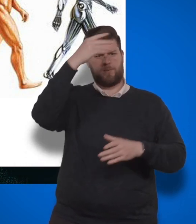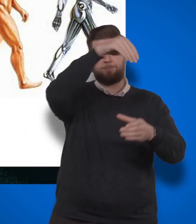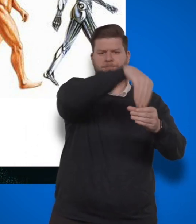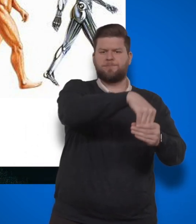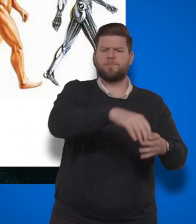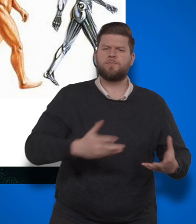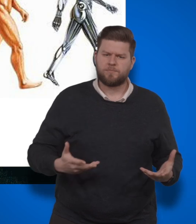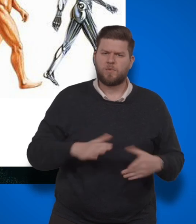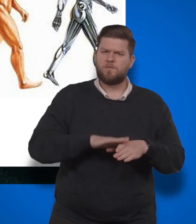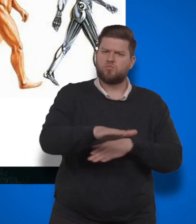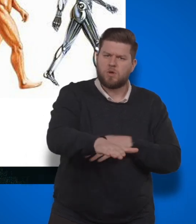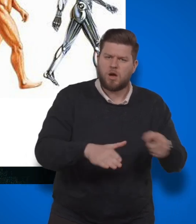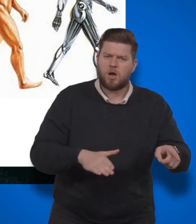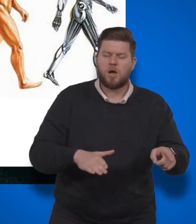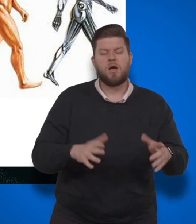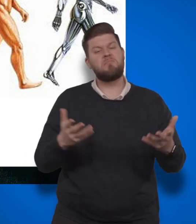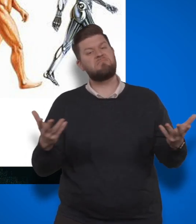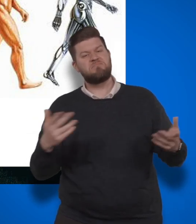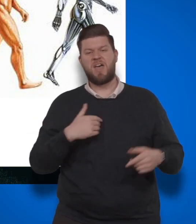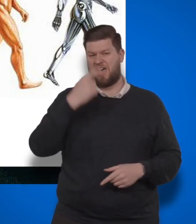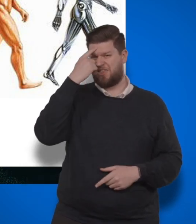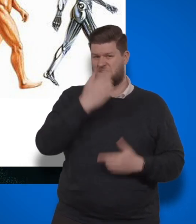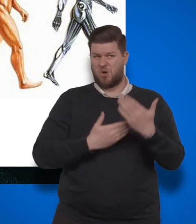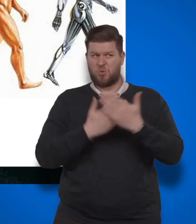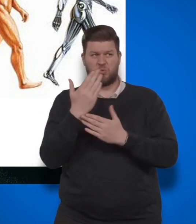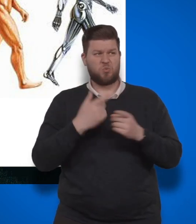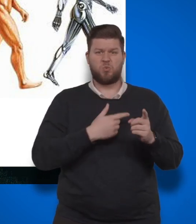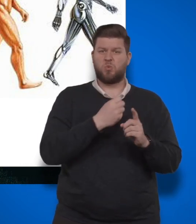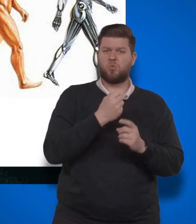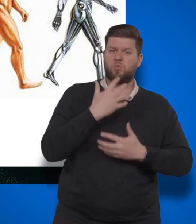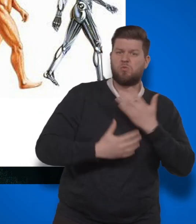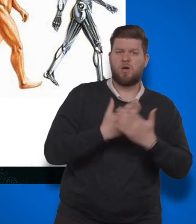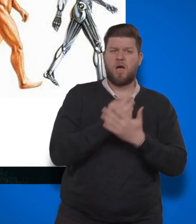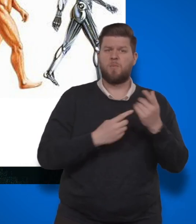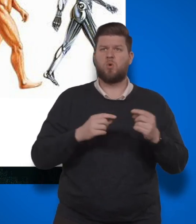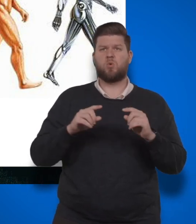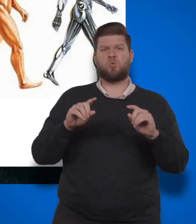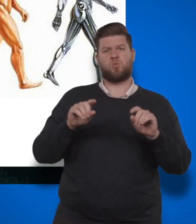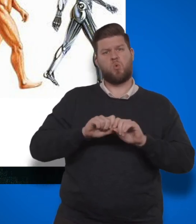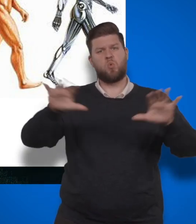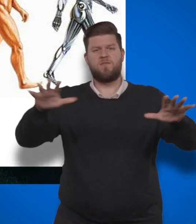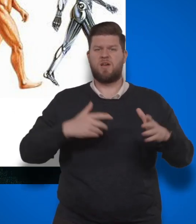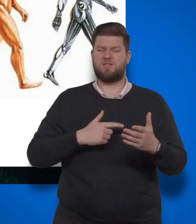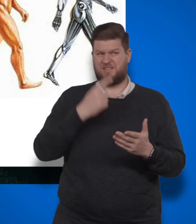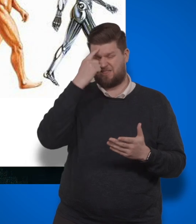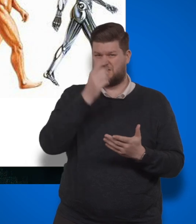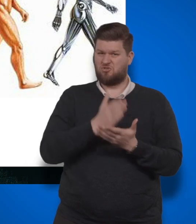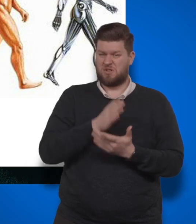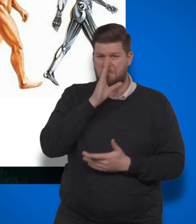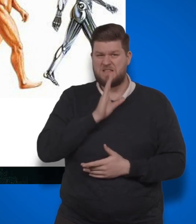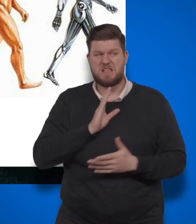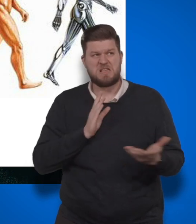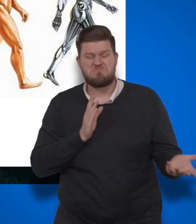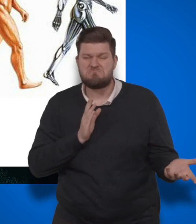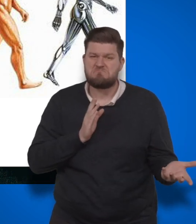this new narrative of the universe becoming intelligent is still fairly bleak as far as Homo sapiens go. So here's